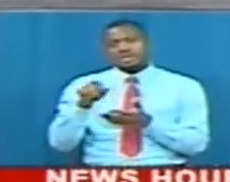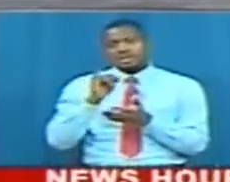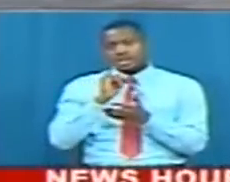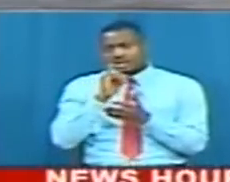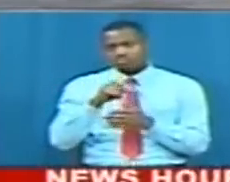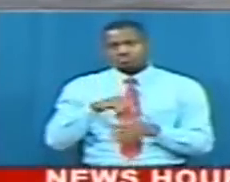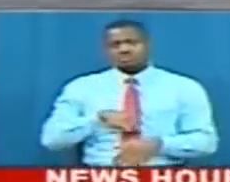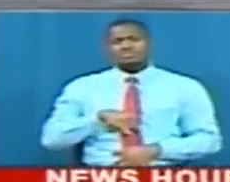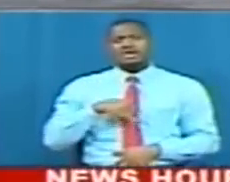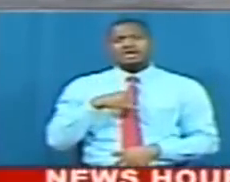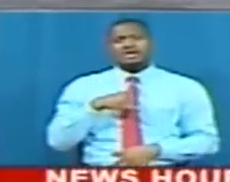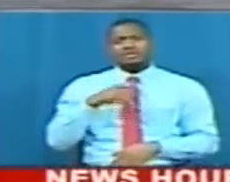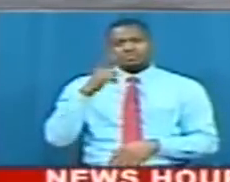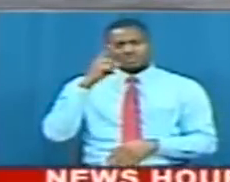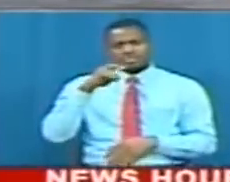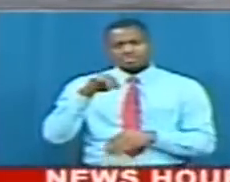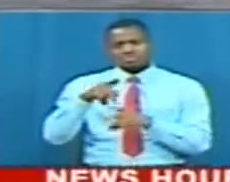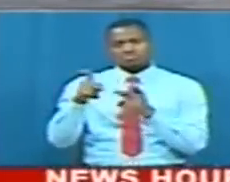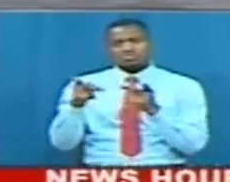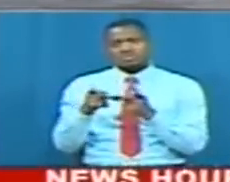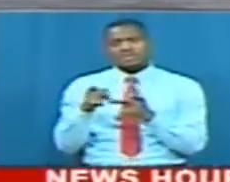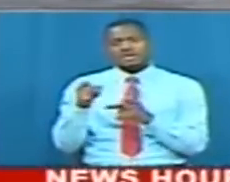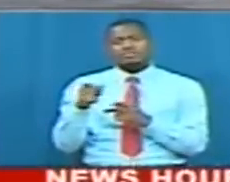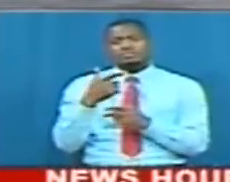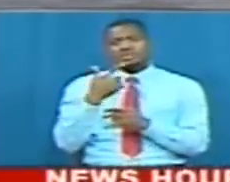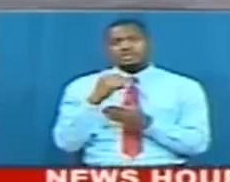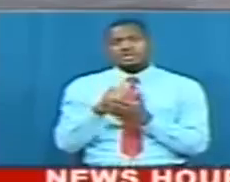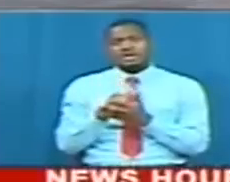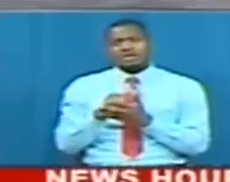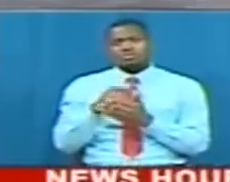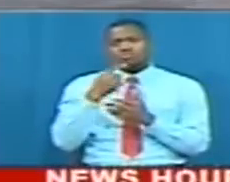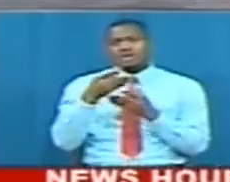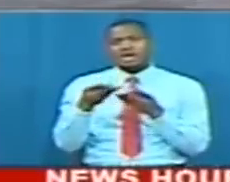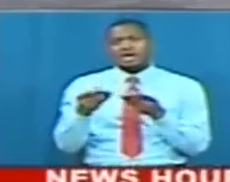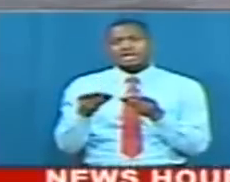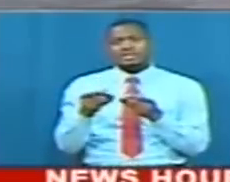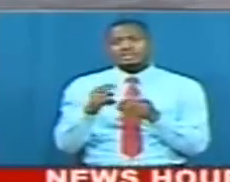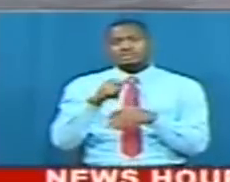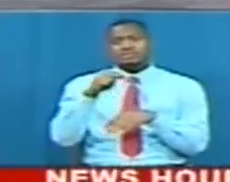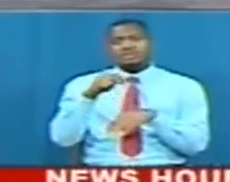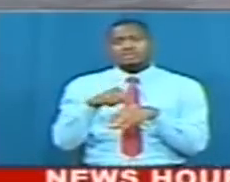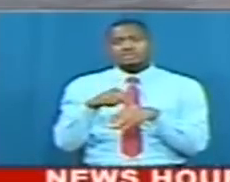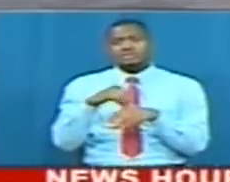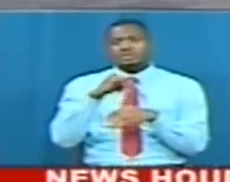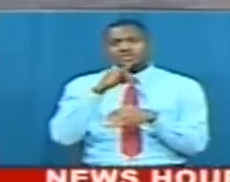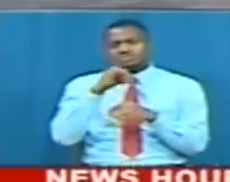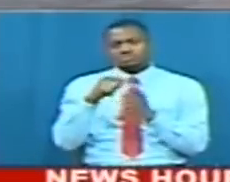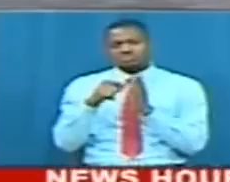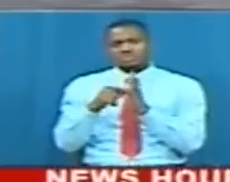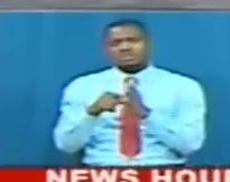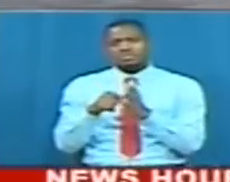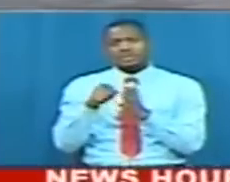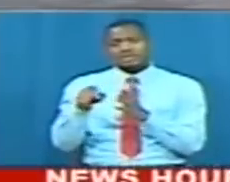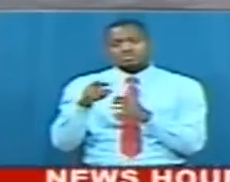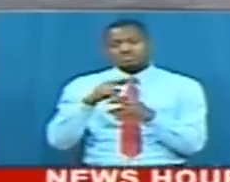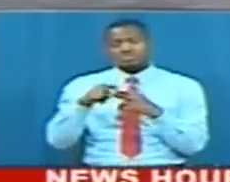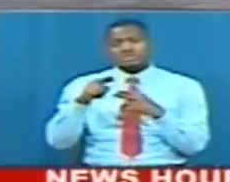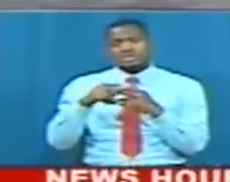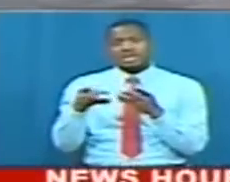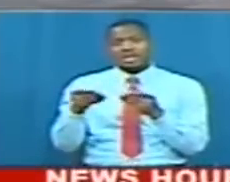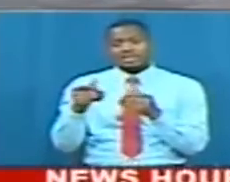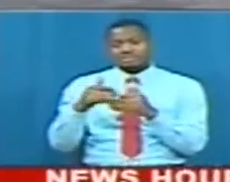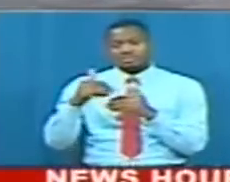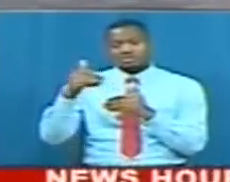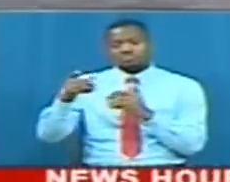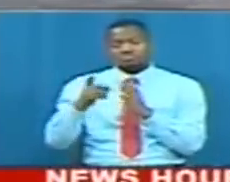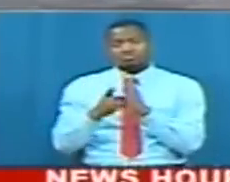It is a source of pride of the Bimoba ethnic group in the north, on whose land the natural landscape is located. In a region which